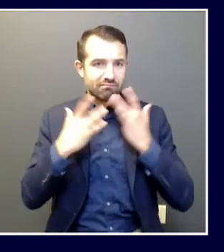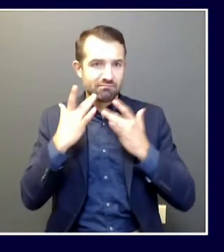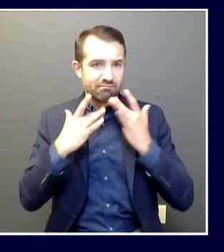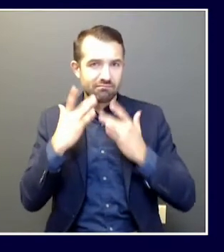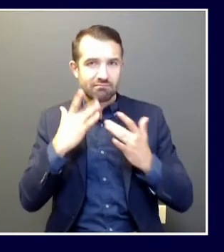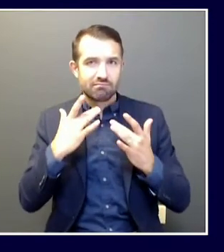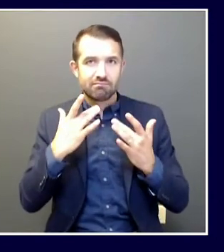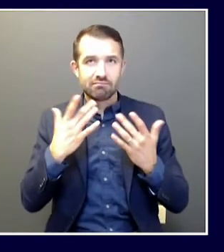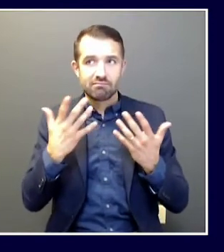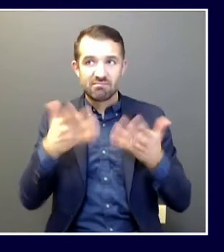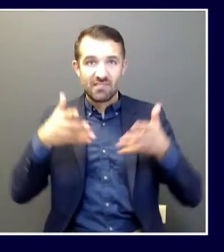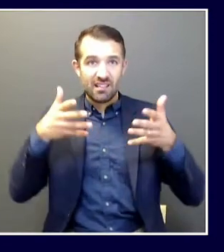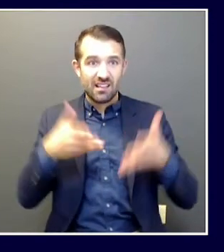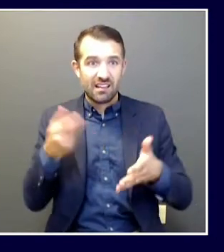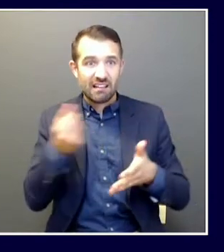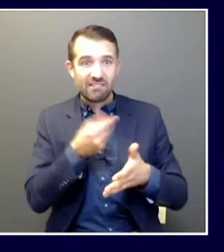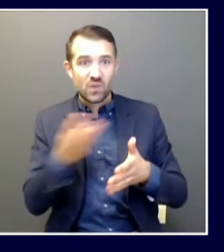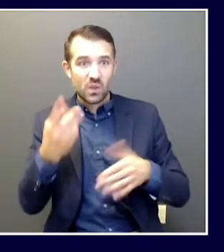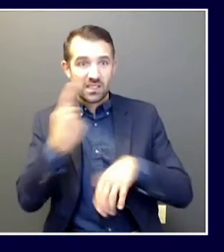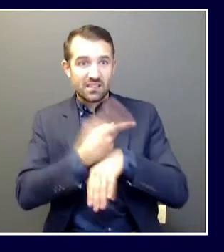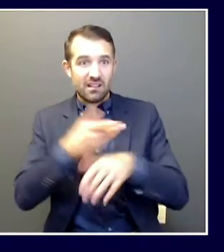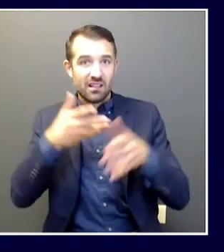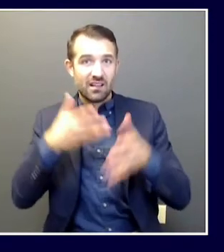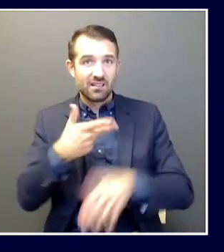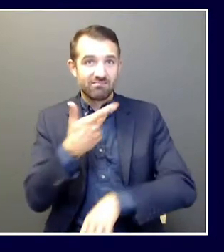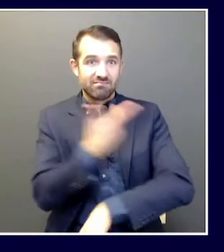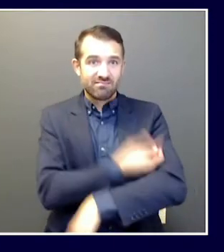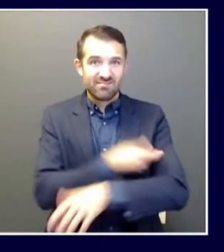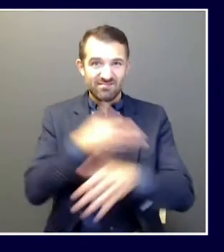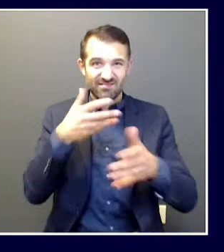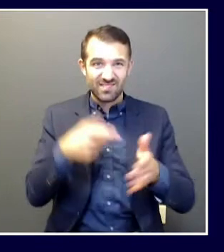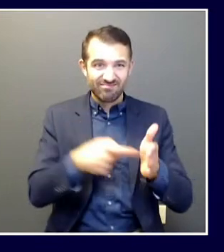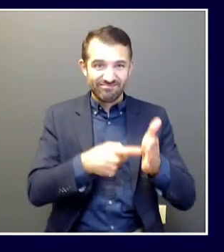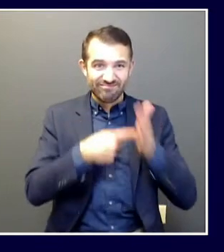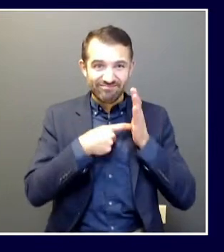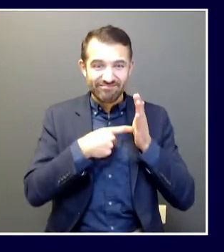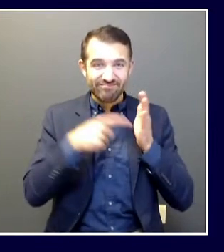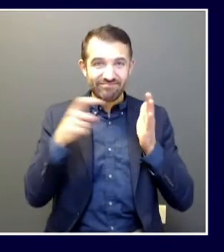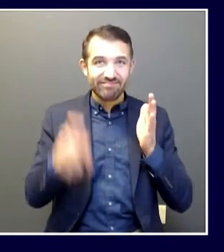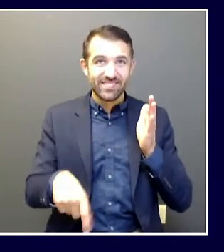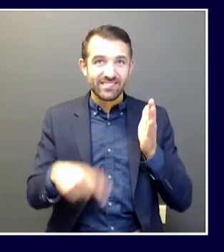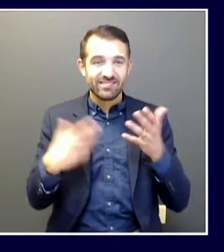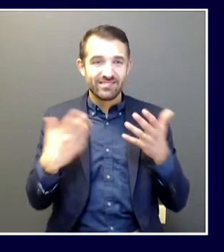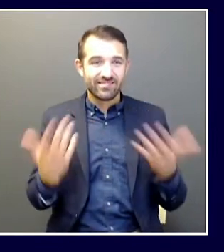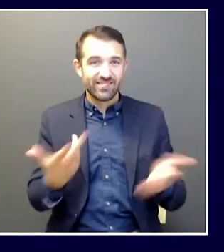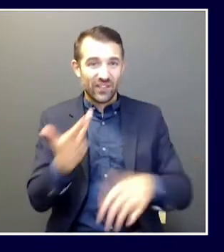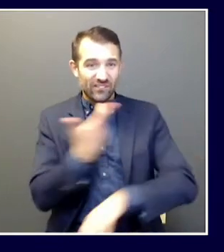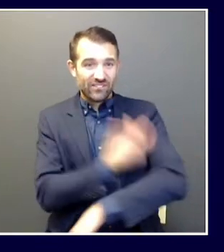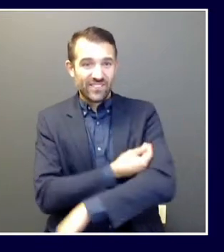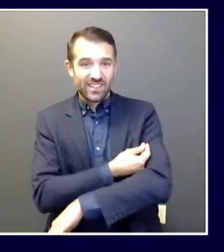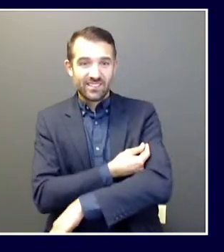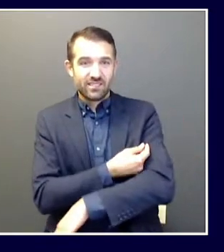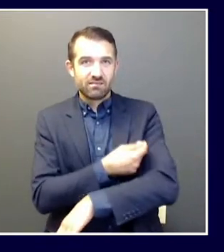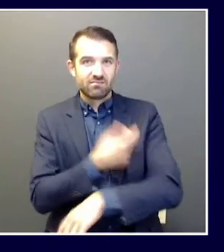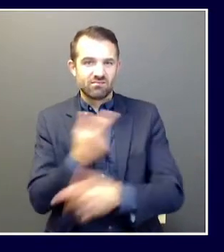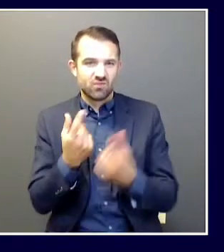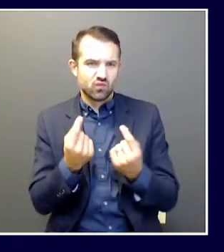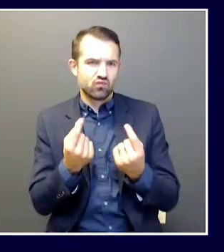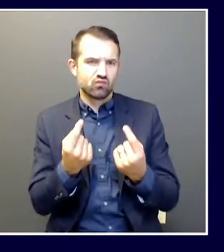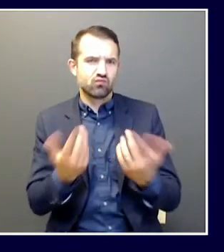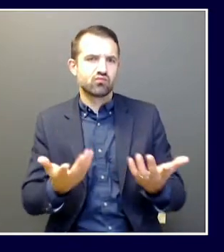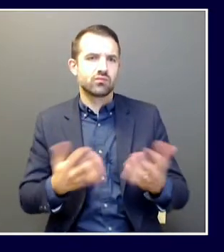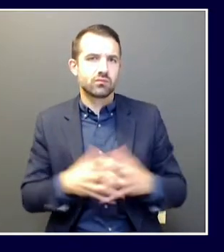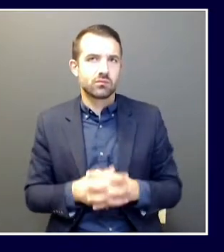to be fully vaccinated by the time the requirement is enforced, are there any new efforts you're making to kind of help encourage vaccinations? I know